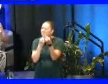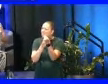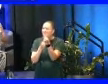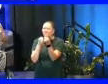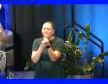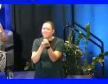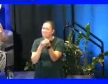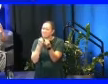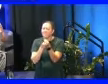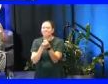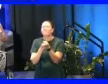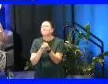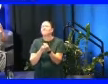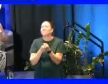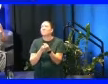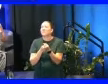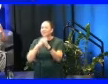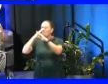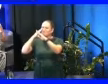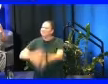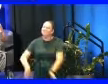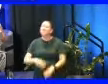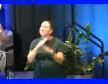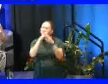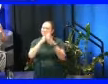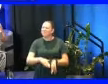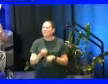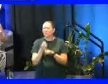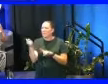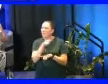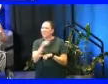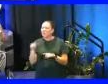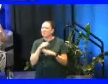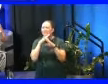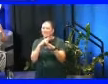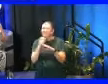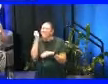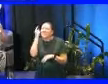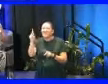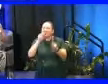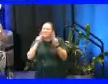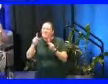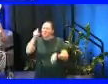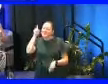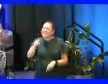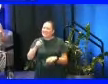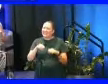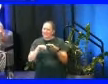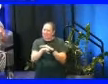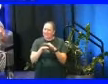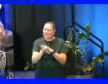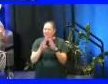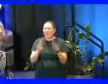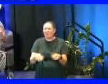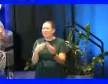advocating about, taking away those barriers. And people need houses, whether it doesn't matter who you are,